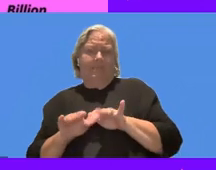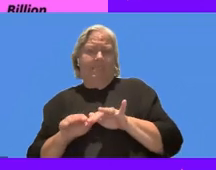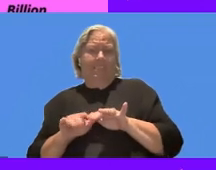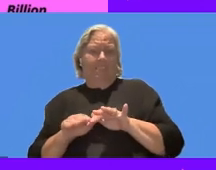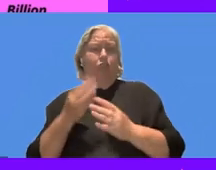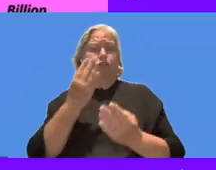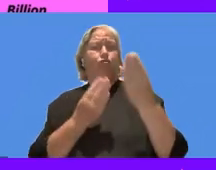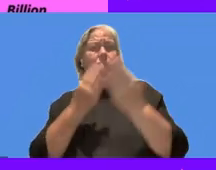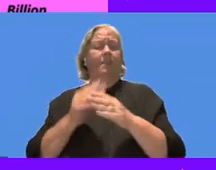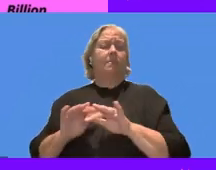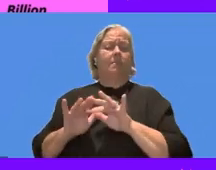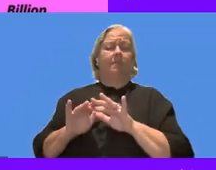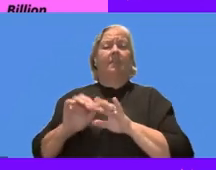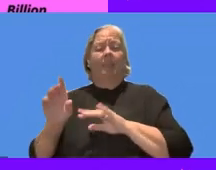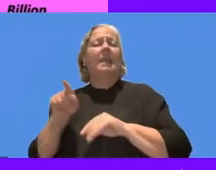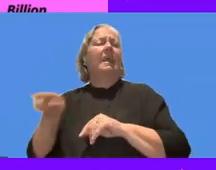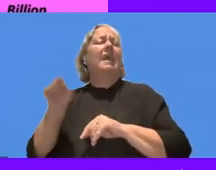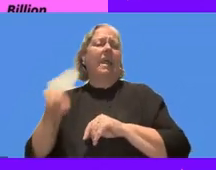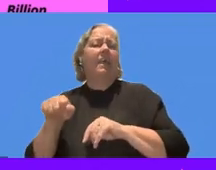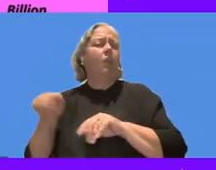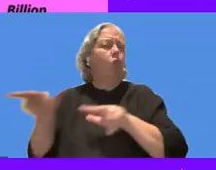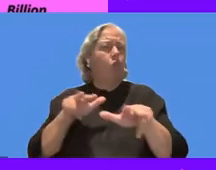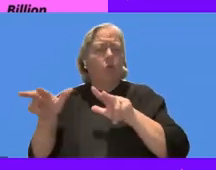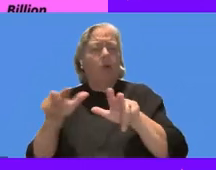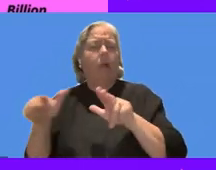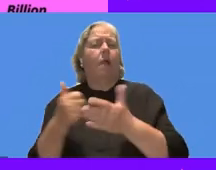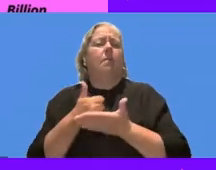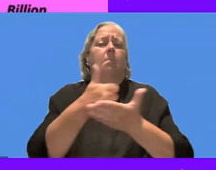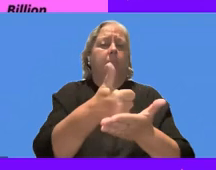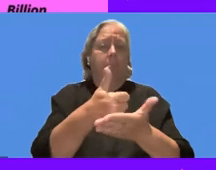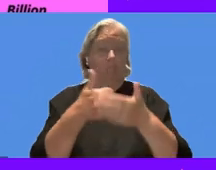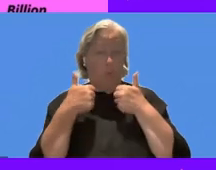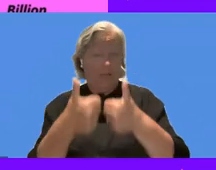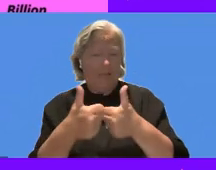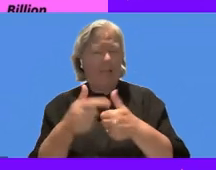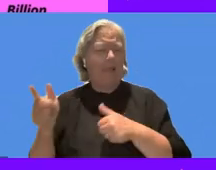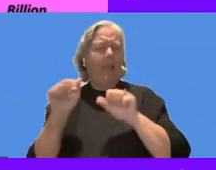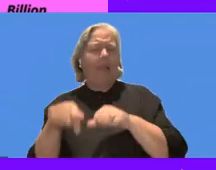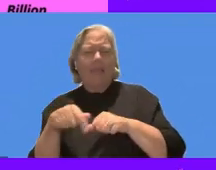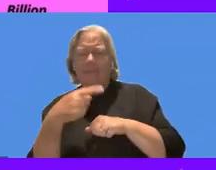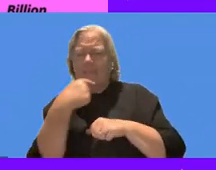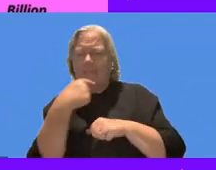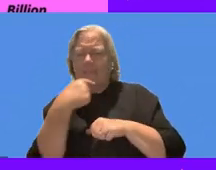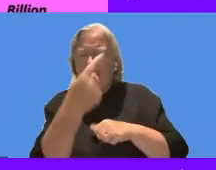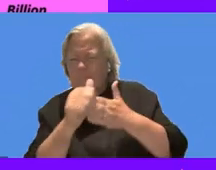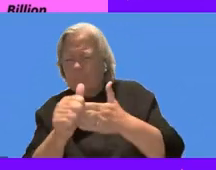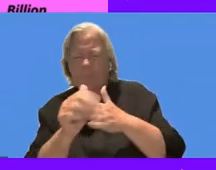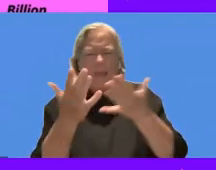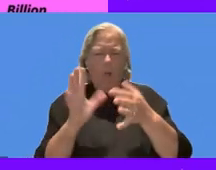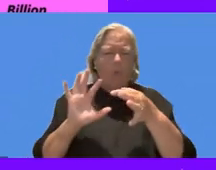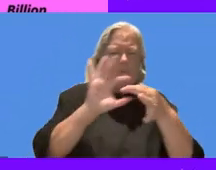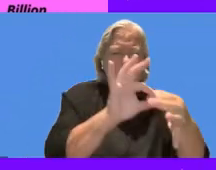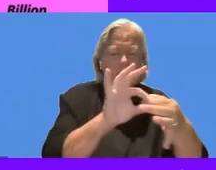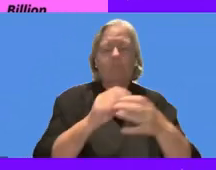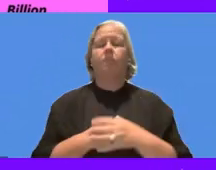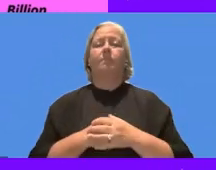you to how best you can join those. And then the other point for housekeeping is just that we will try to make